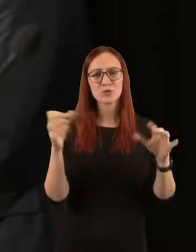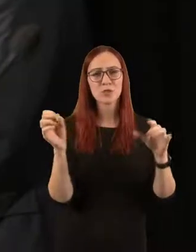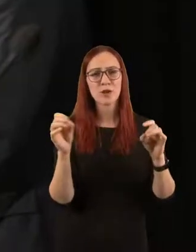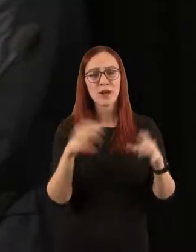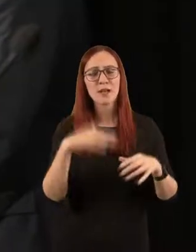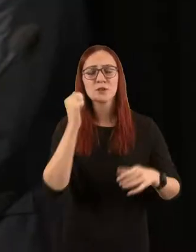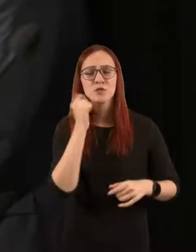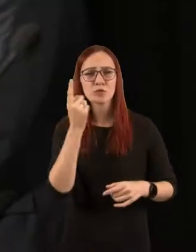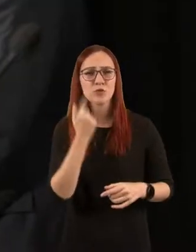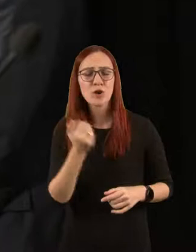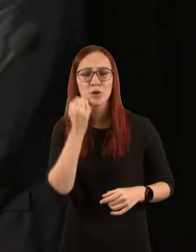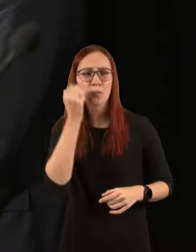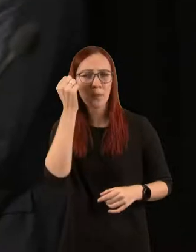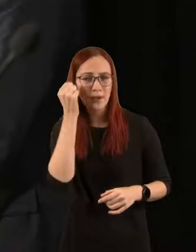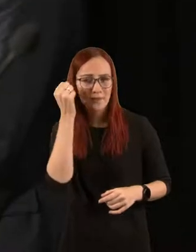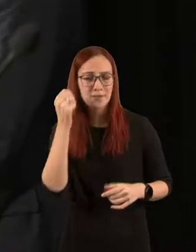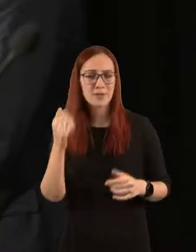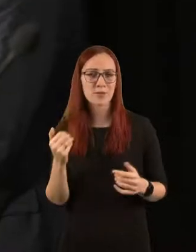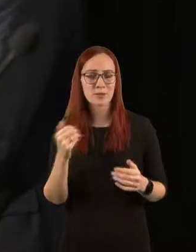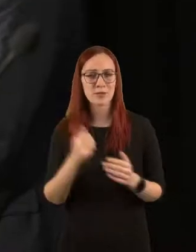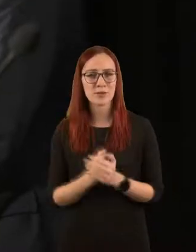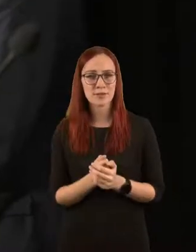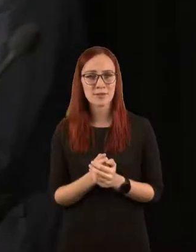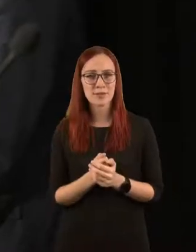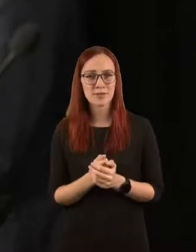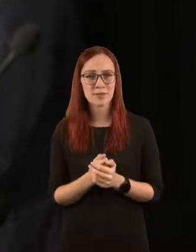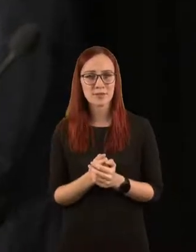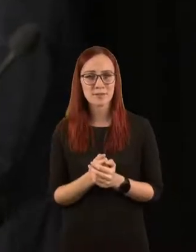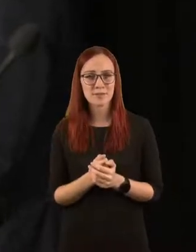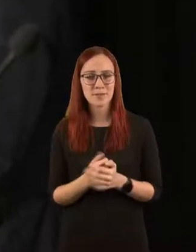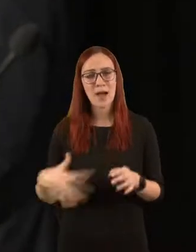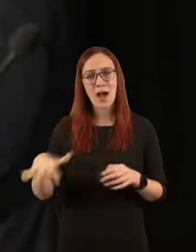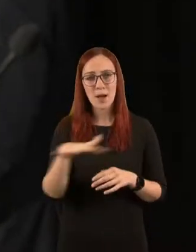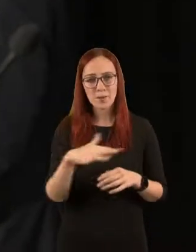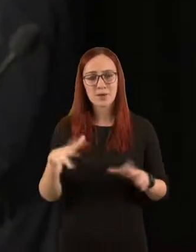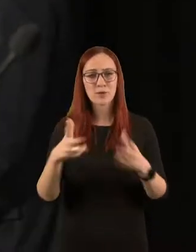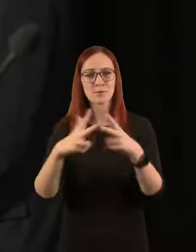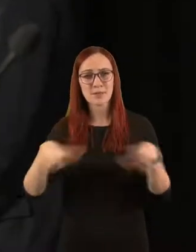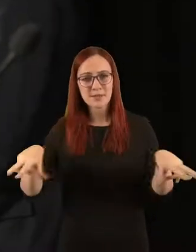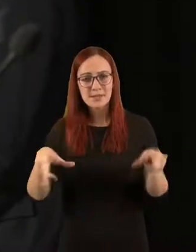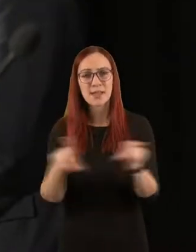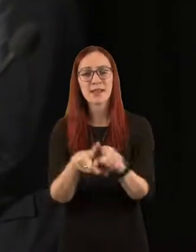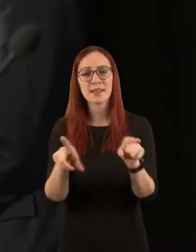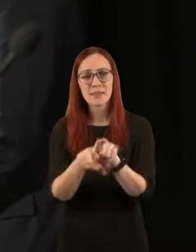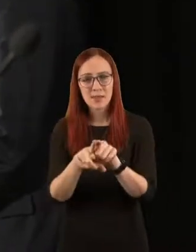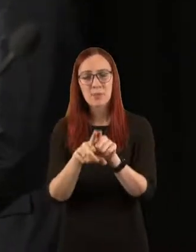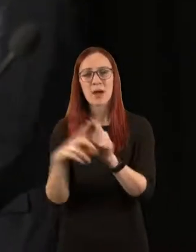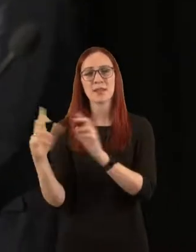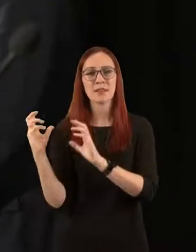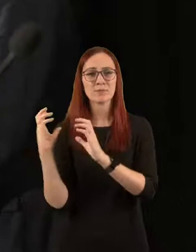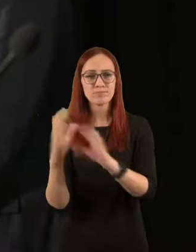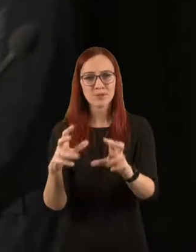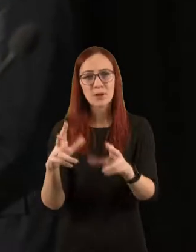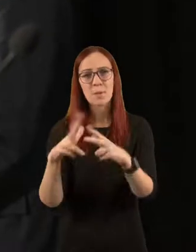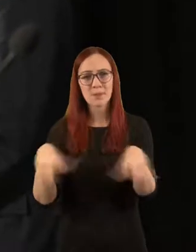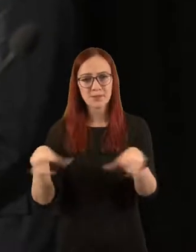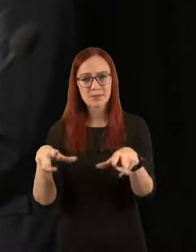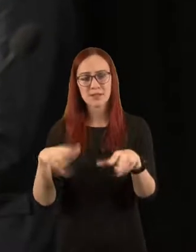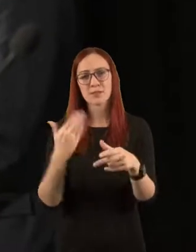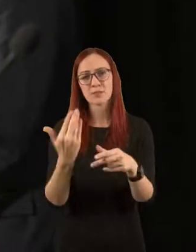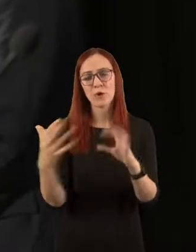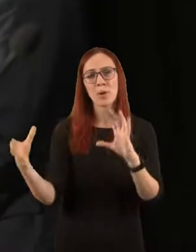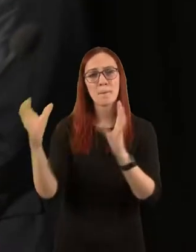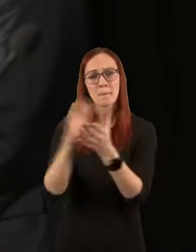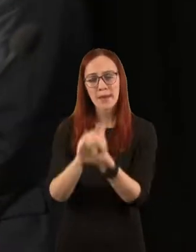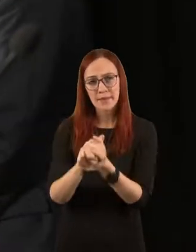2005, Lithuania has made significant progress in improving the environmental efficiency of its economic growth.